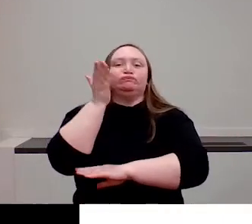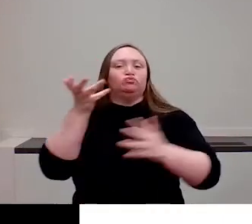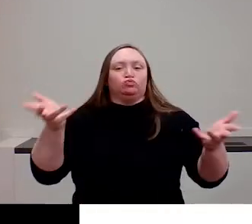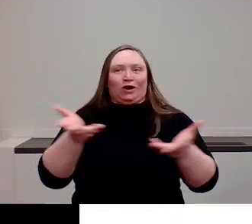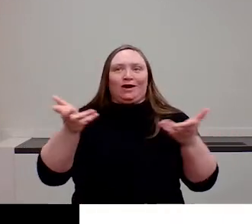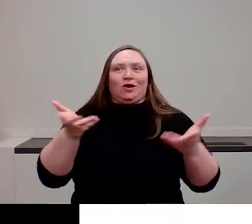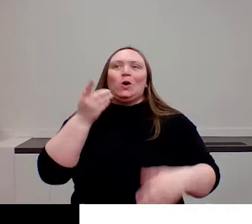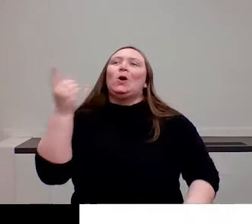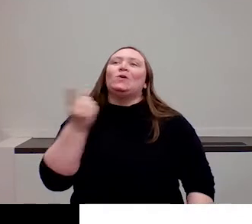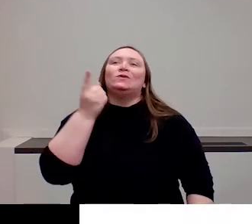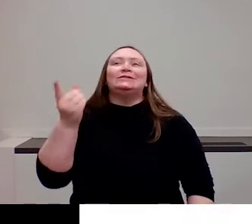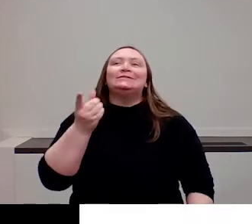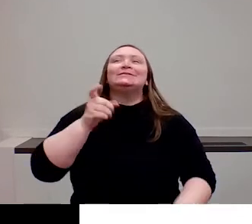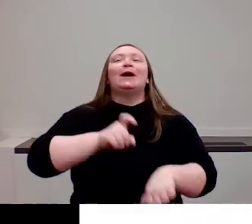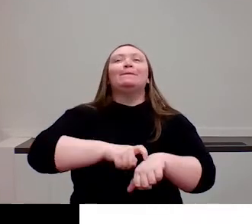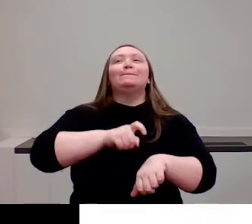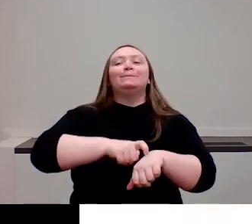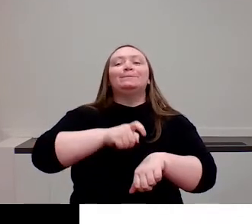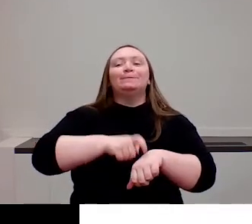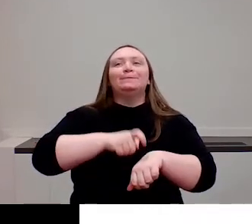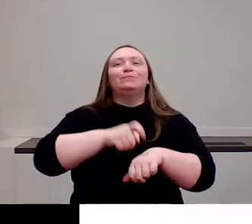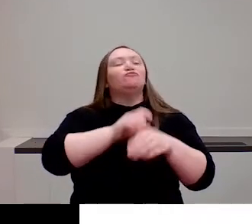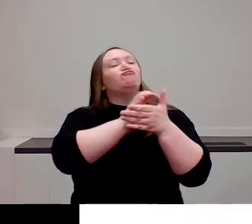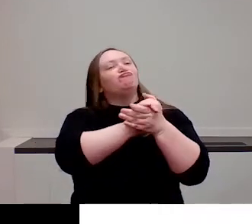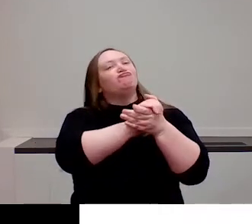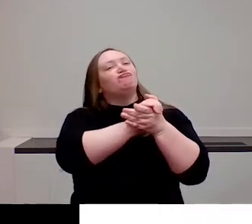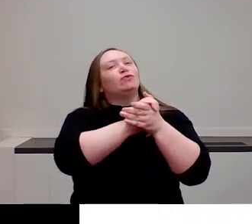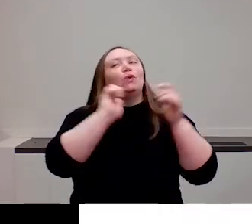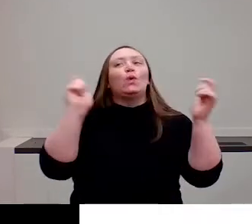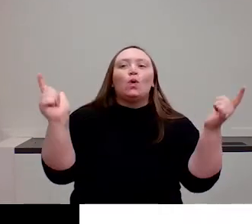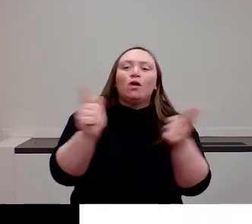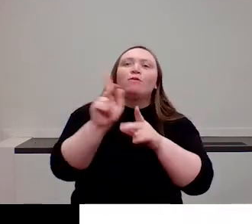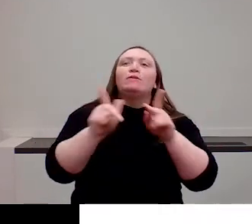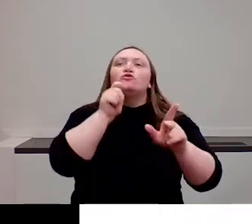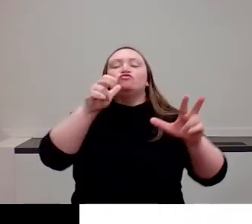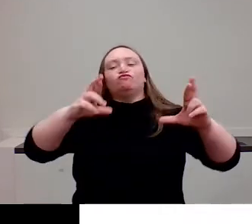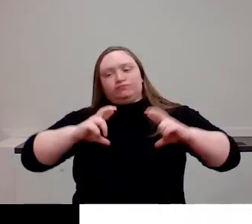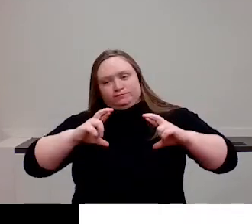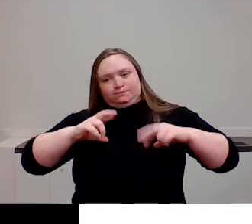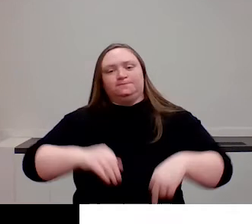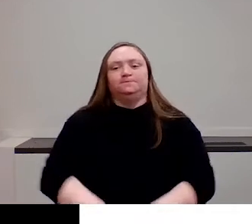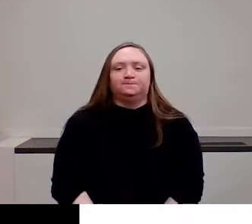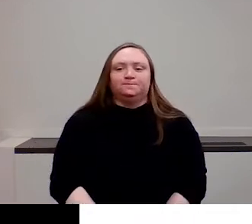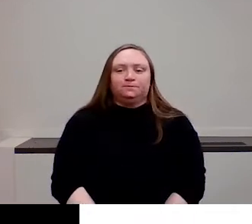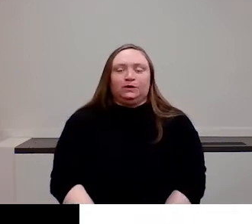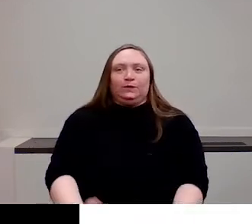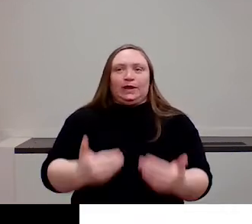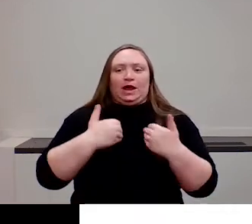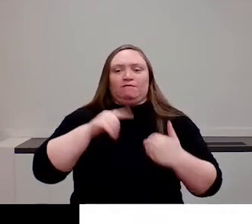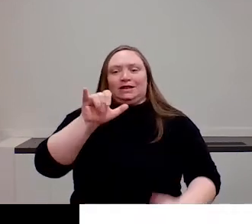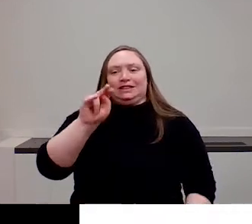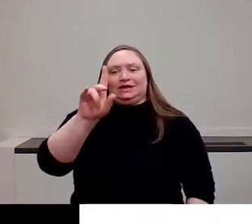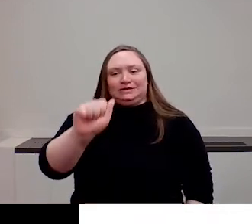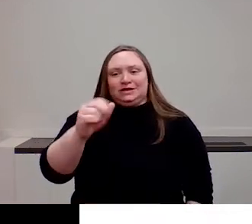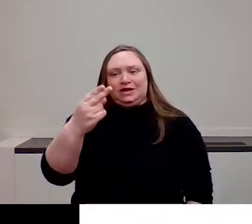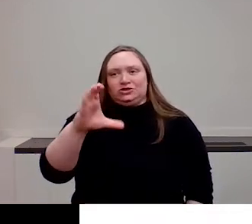is always our time to congratulate everyone who is retiring. We have Linda